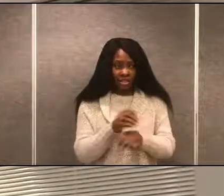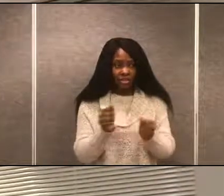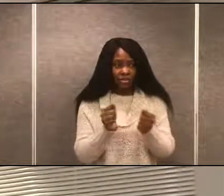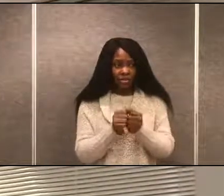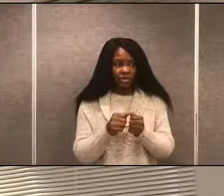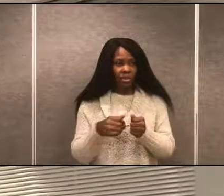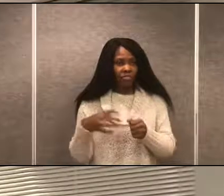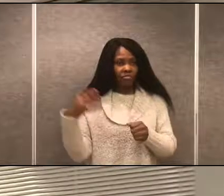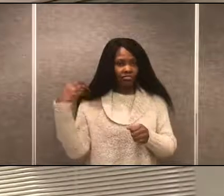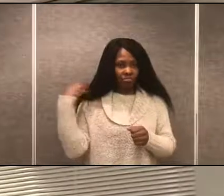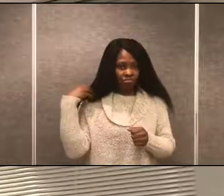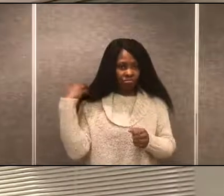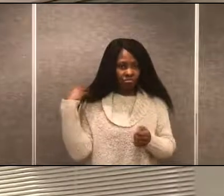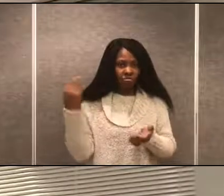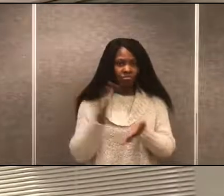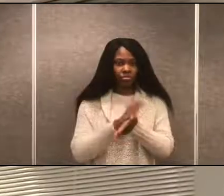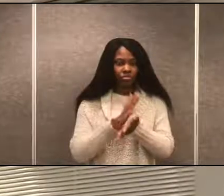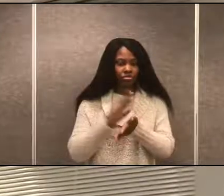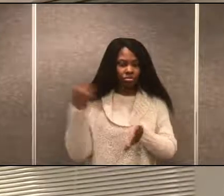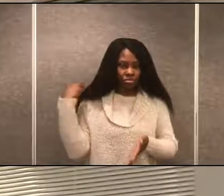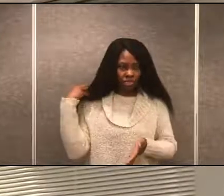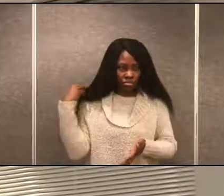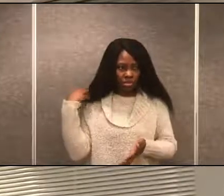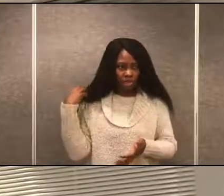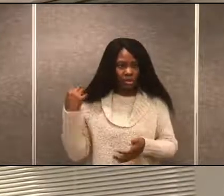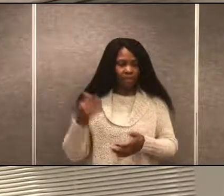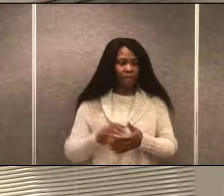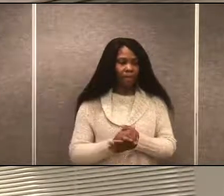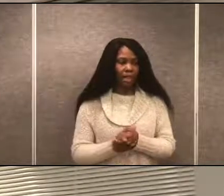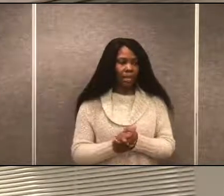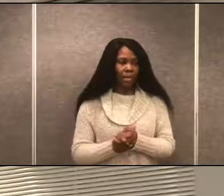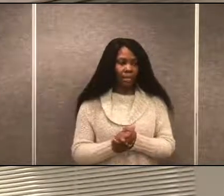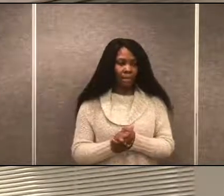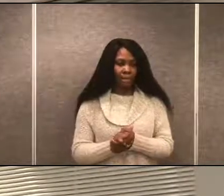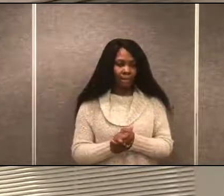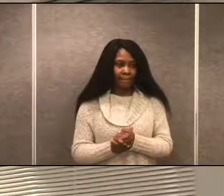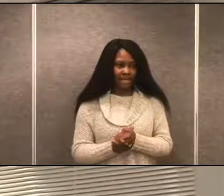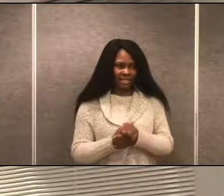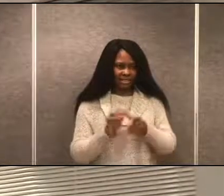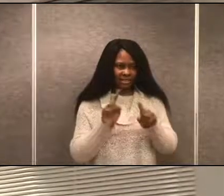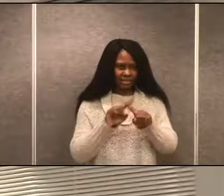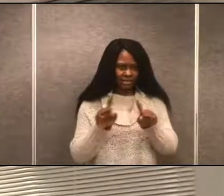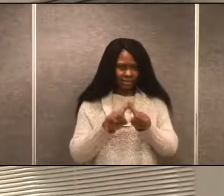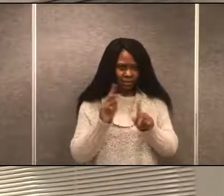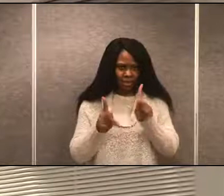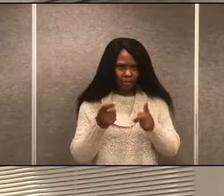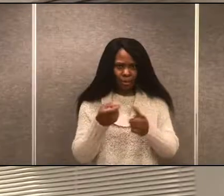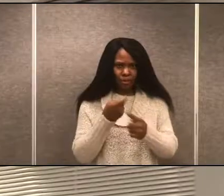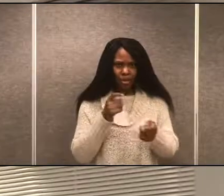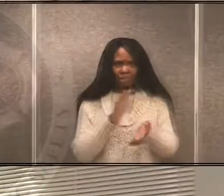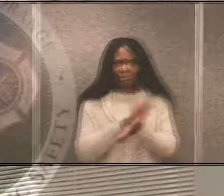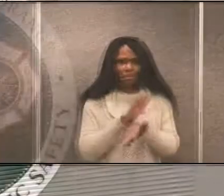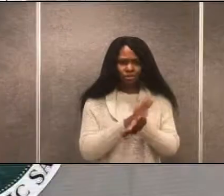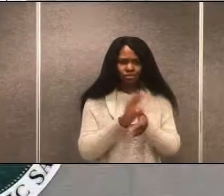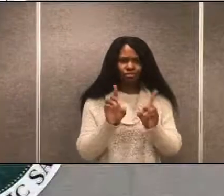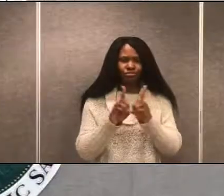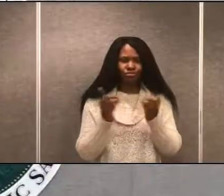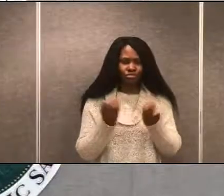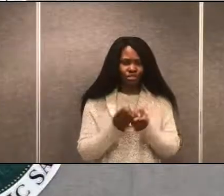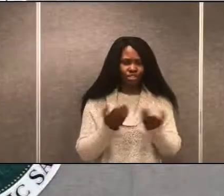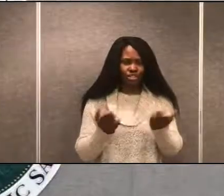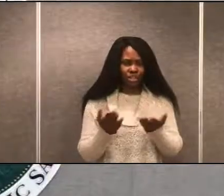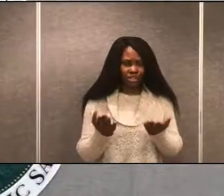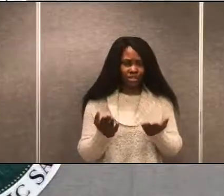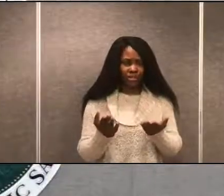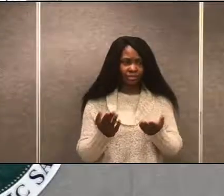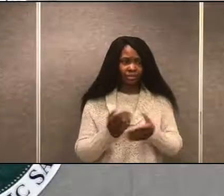superintendent, our assistant superintendent, with Ms. Champagne, with Dr. Harvard, and